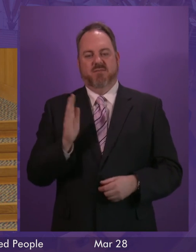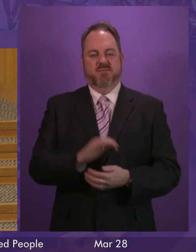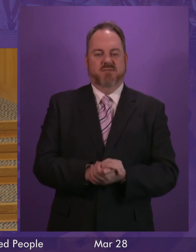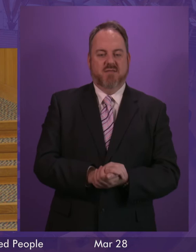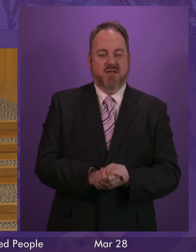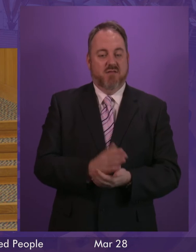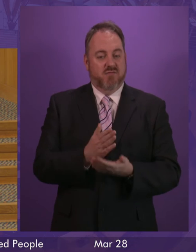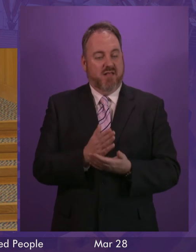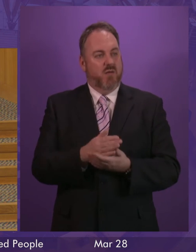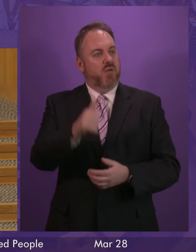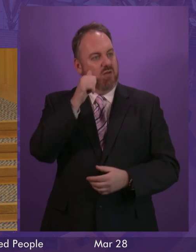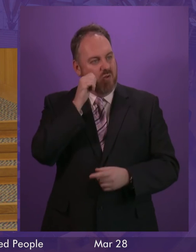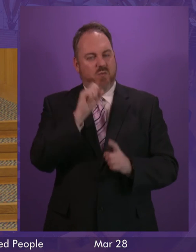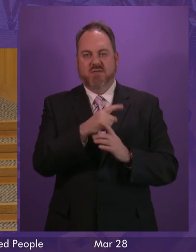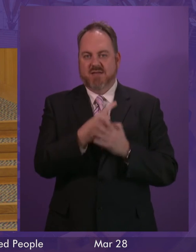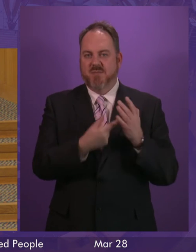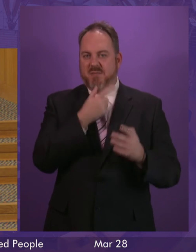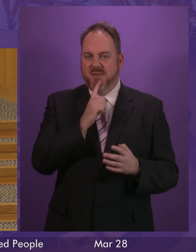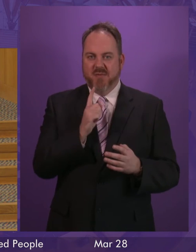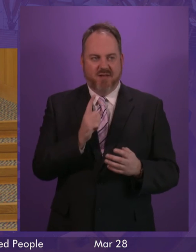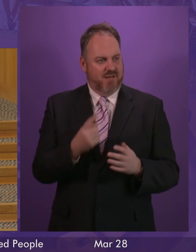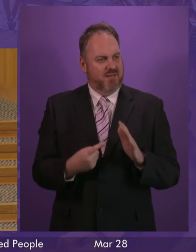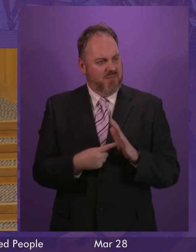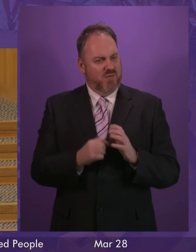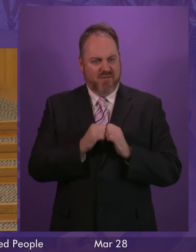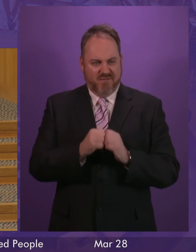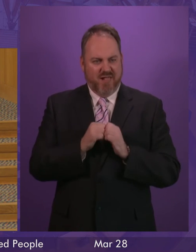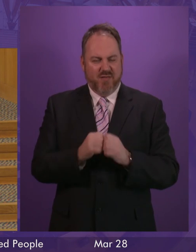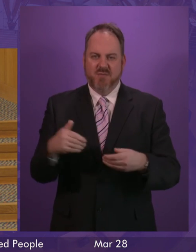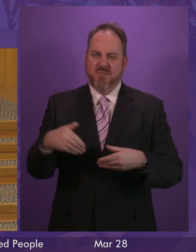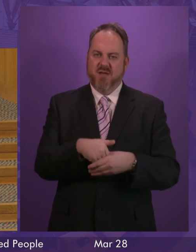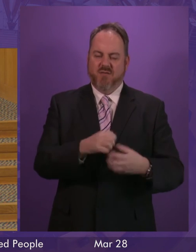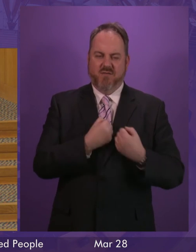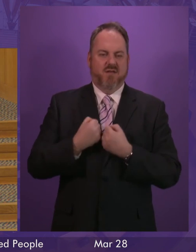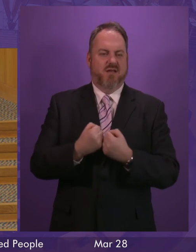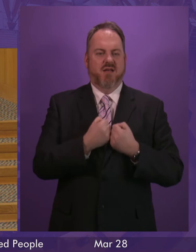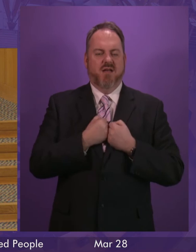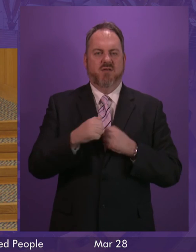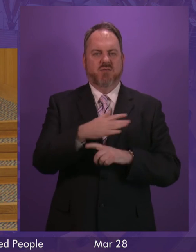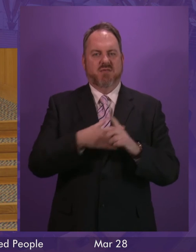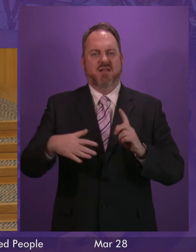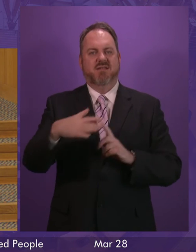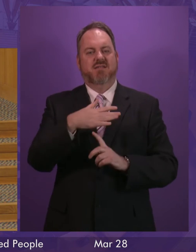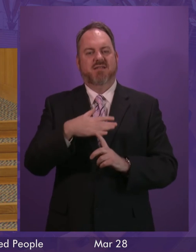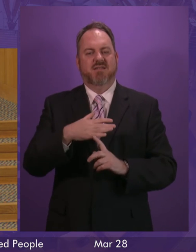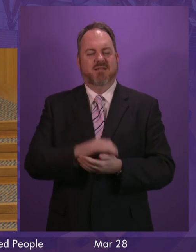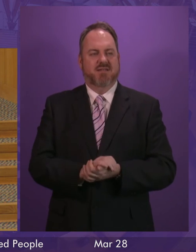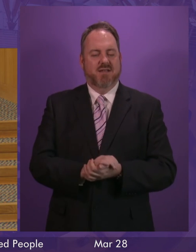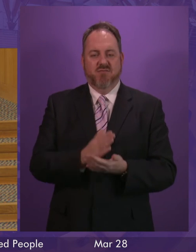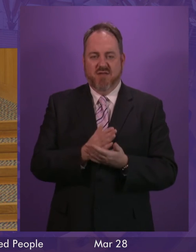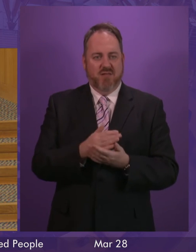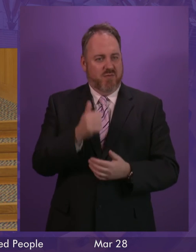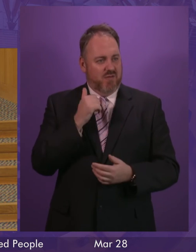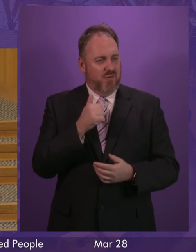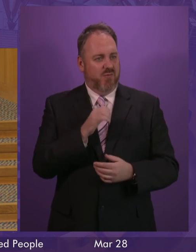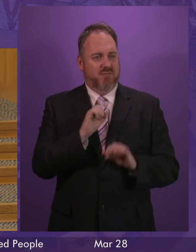There is no doubt about that. And we've heard today some very passionate comments made by members about their own constituencies, their own families and